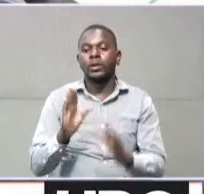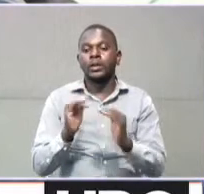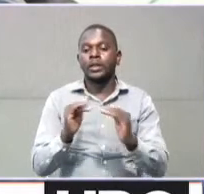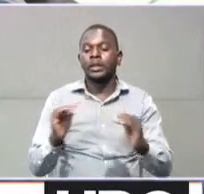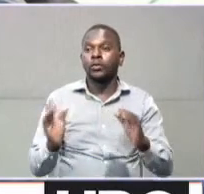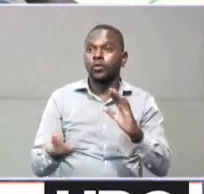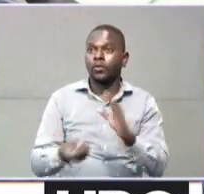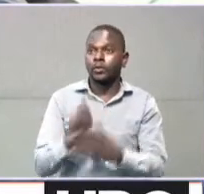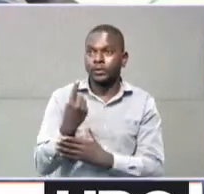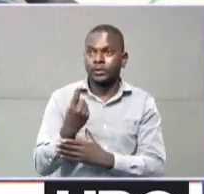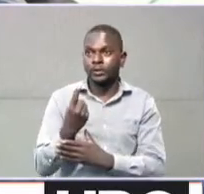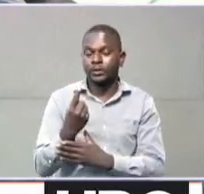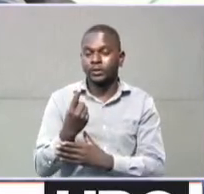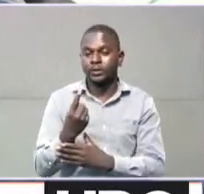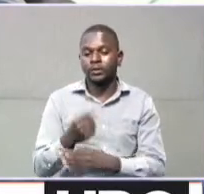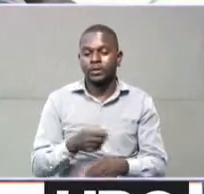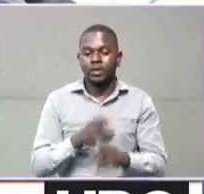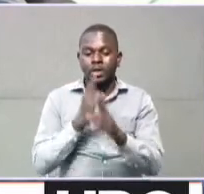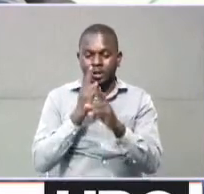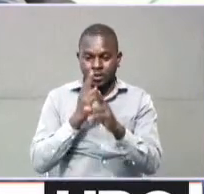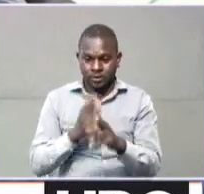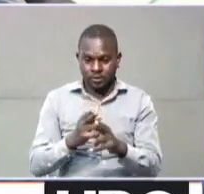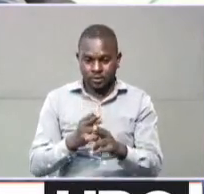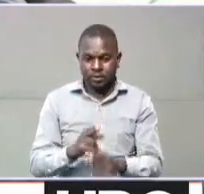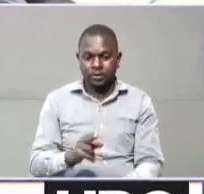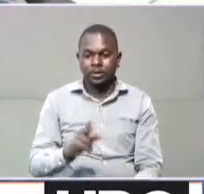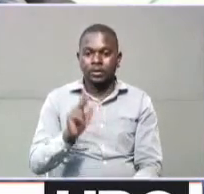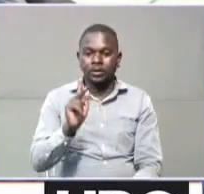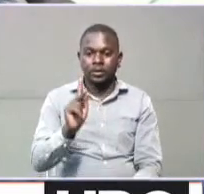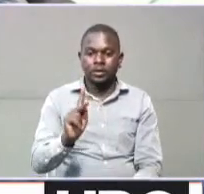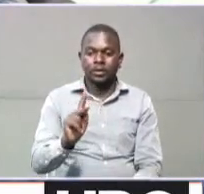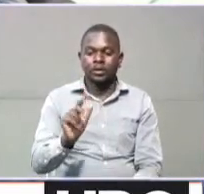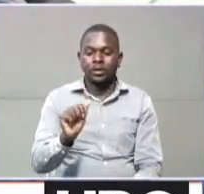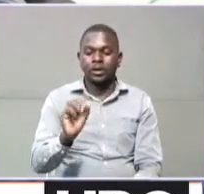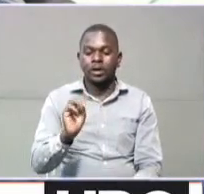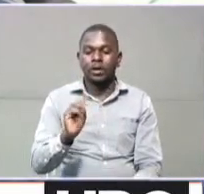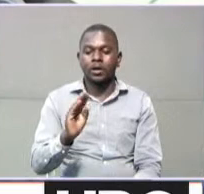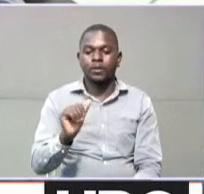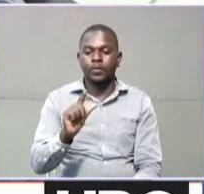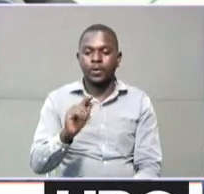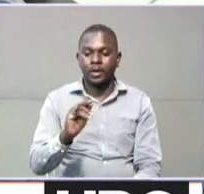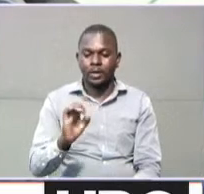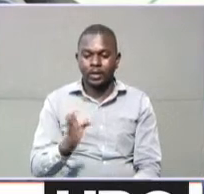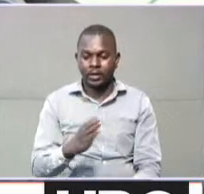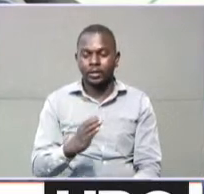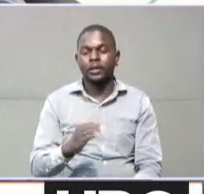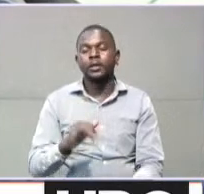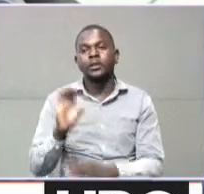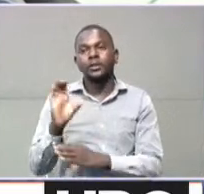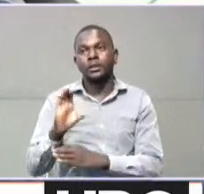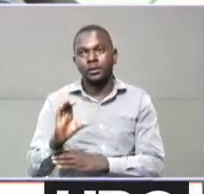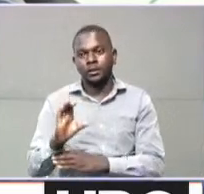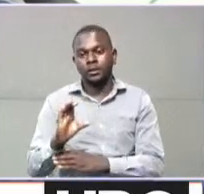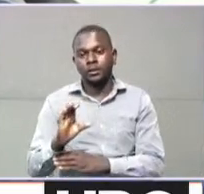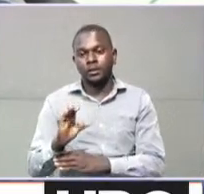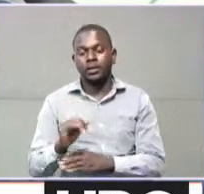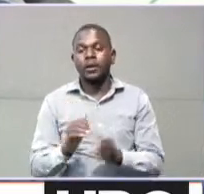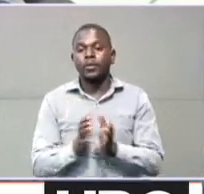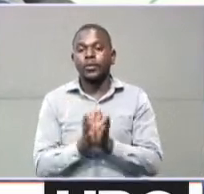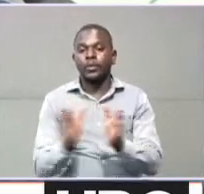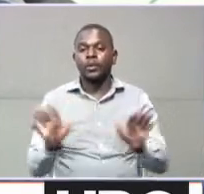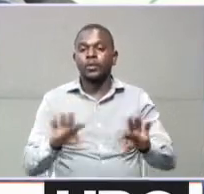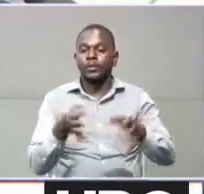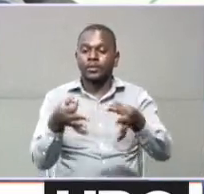opportunity honourable camberle ferrigo to the committee of public